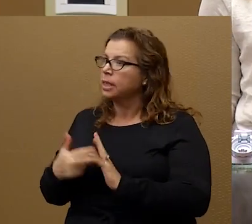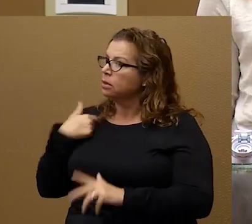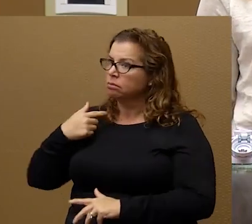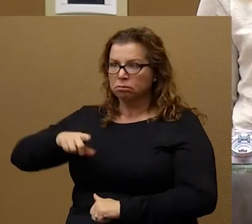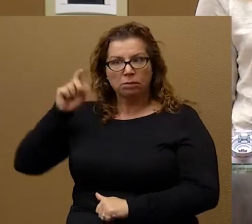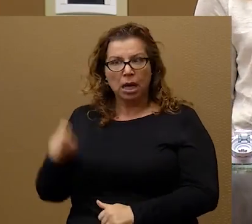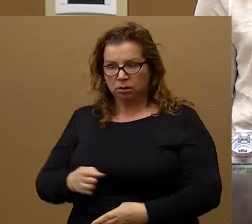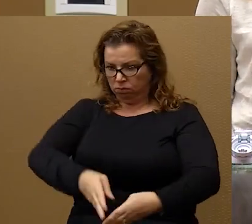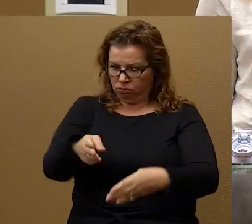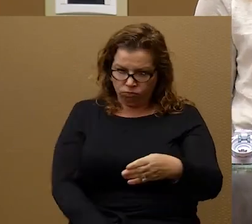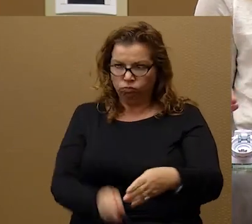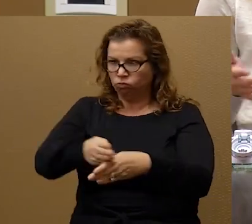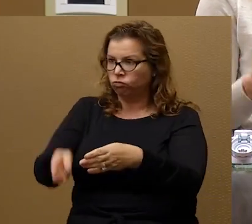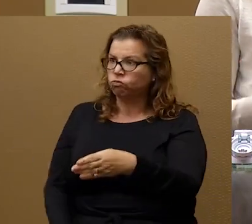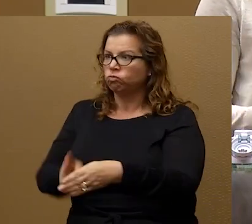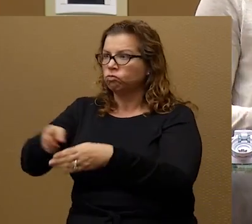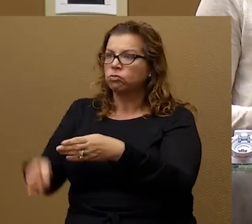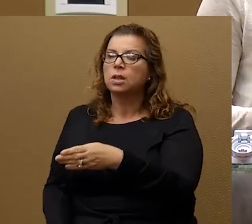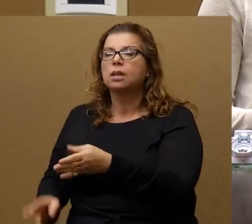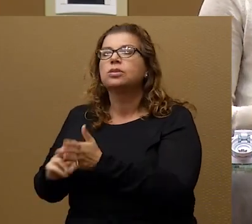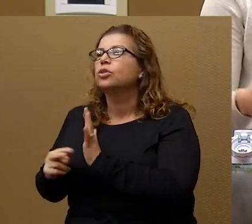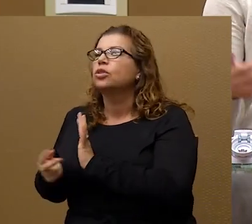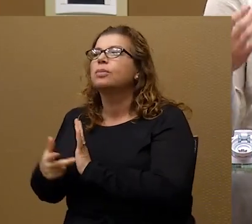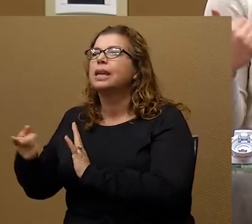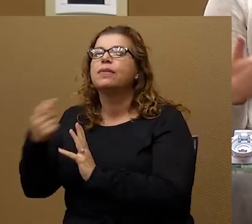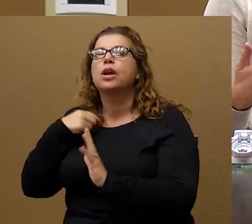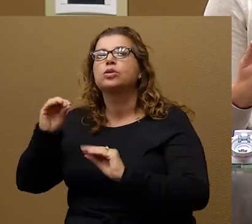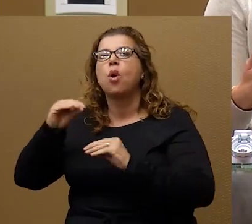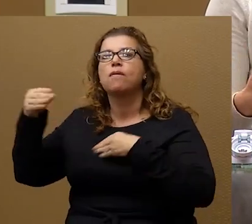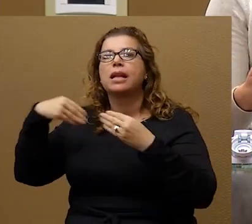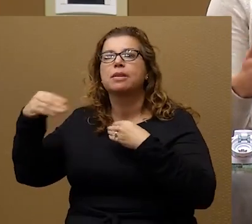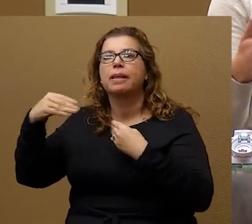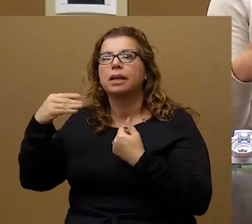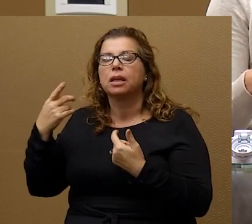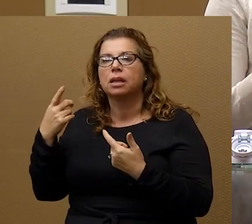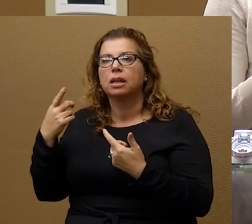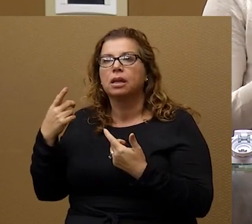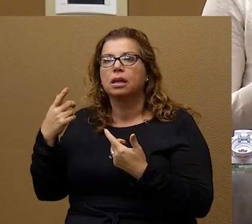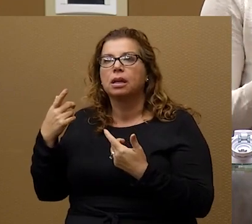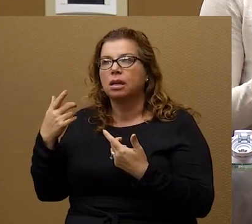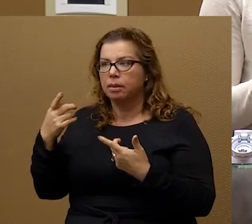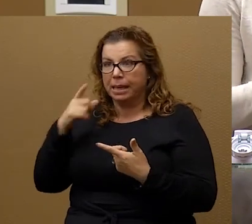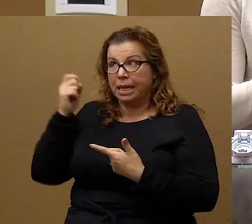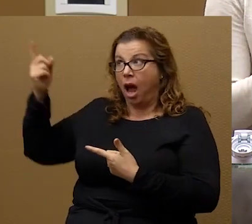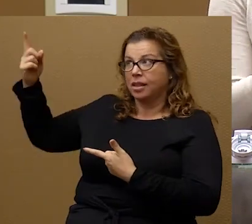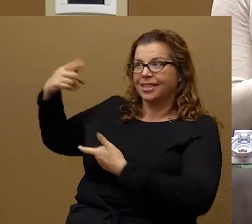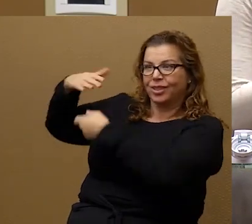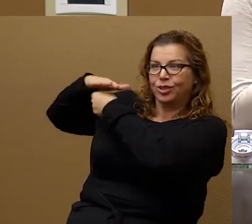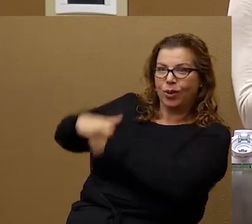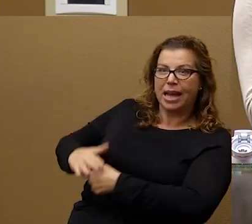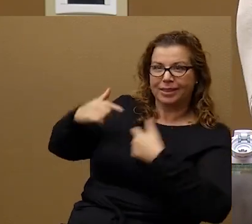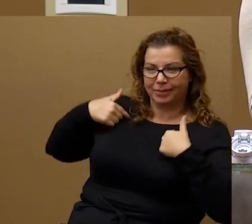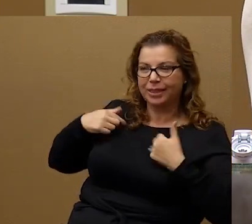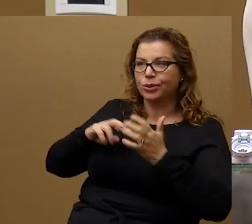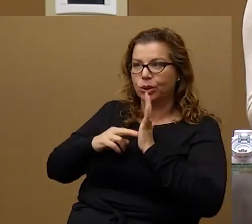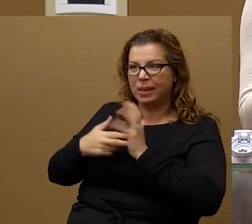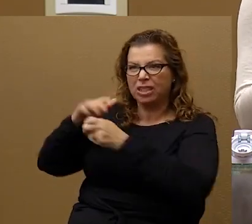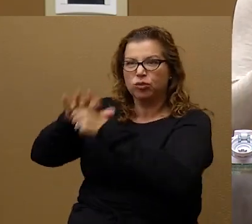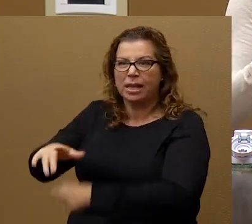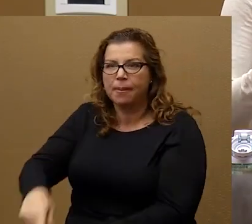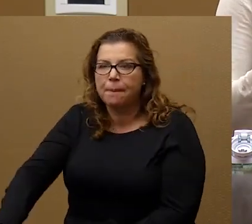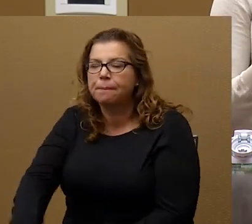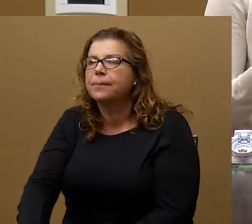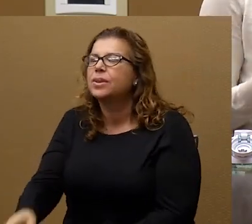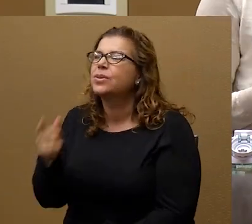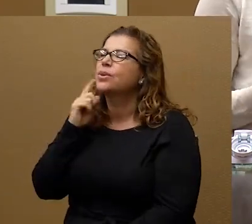the classrooms inflexible for the students, but because of the stress that's put on us. So just thinking of ways that you